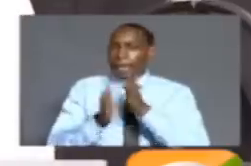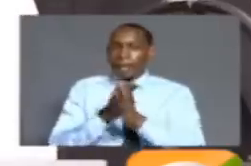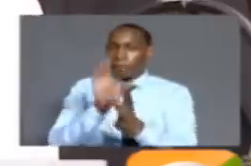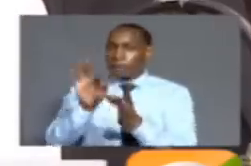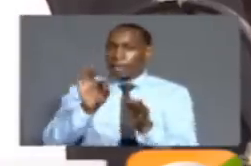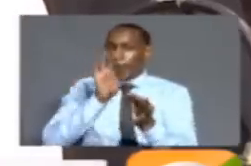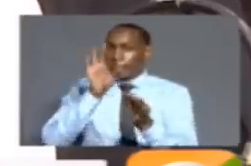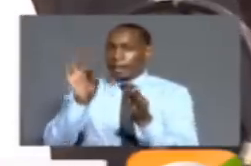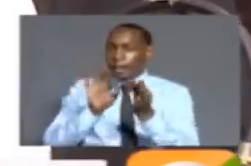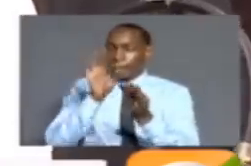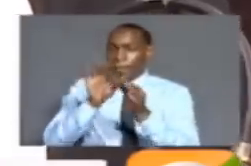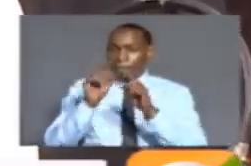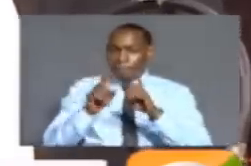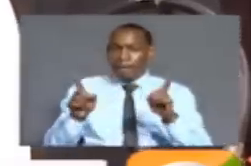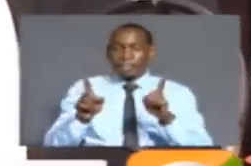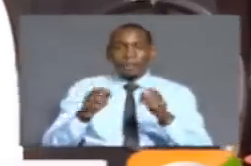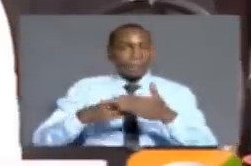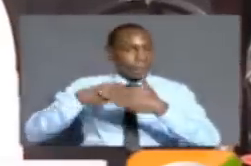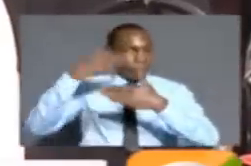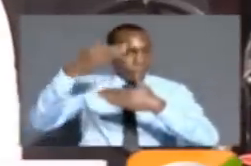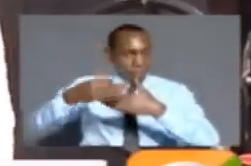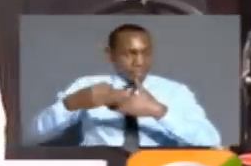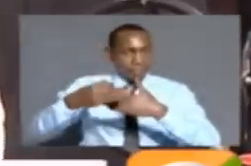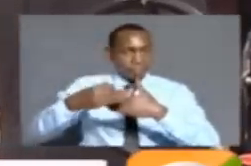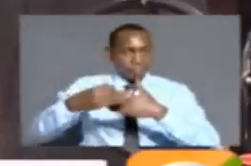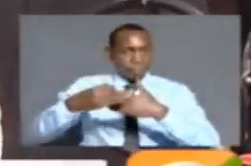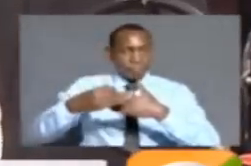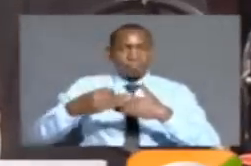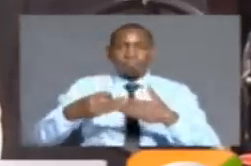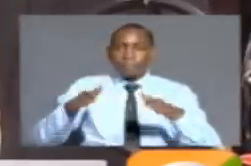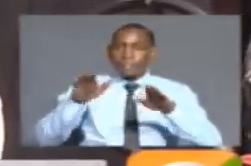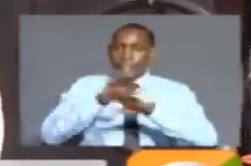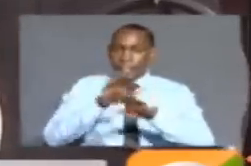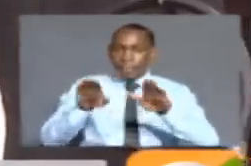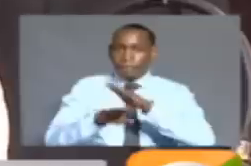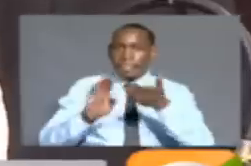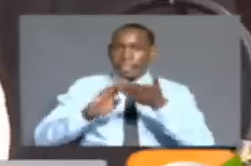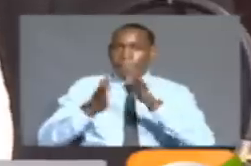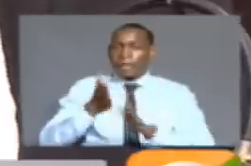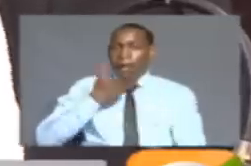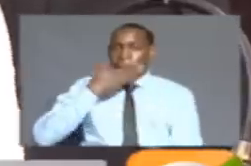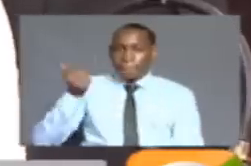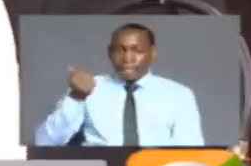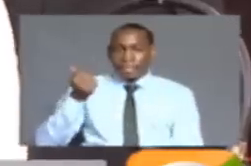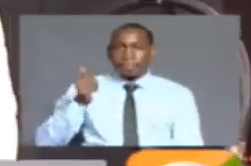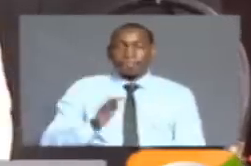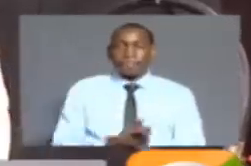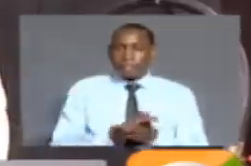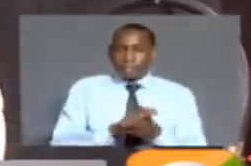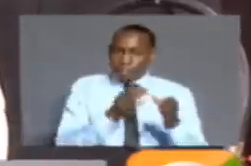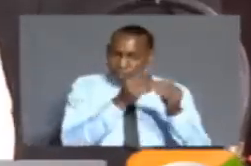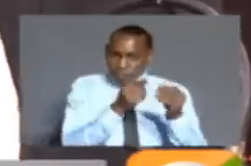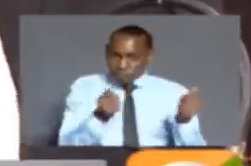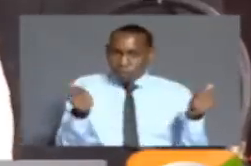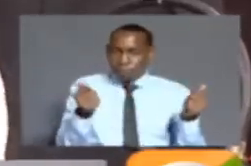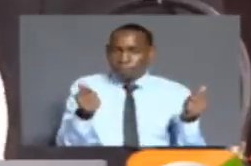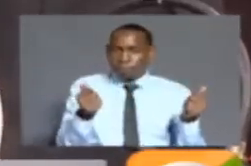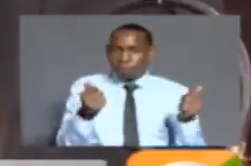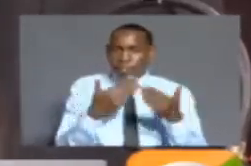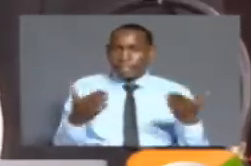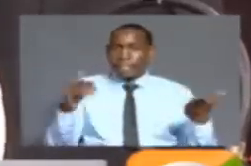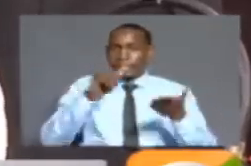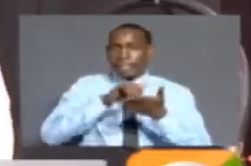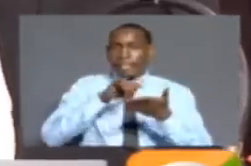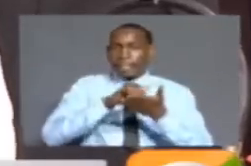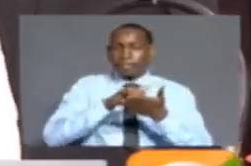but maybe in their time, they will make things better. They will undo the things that have